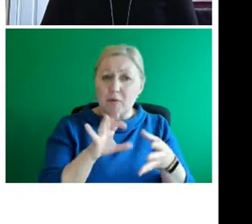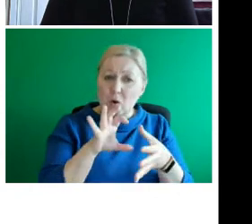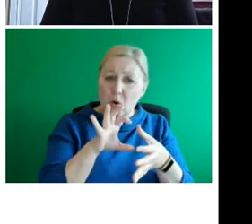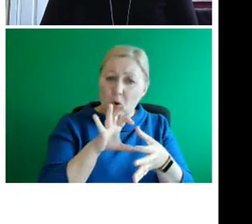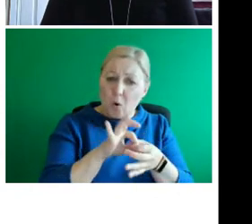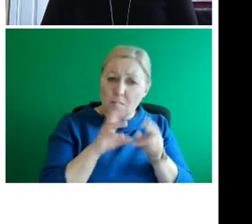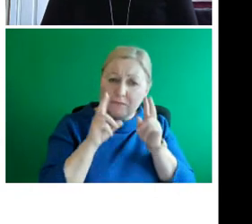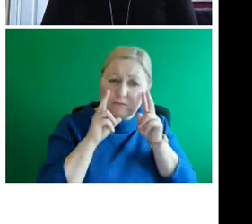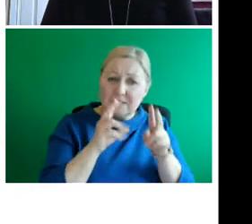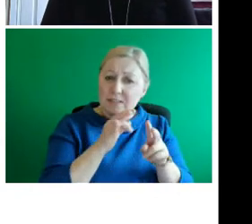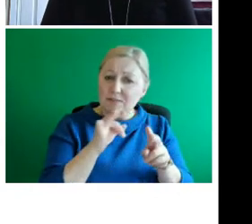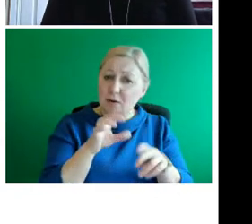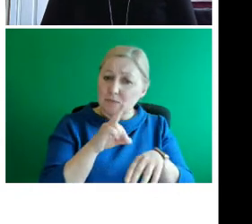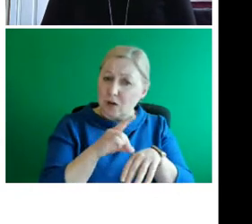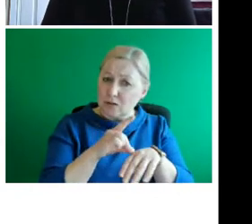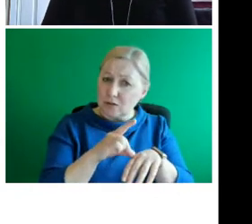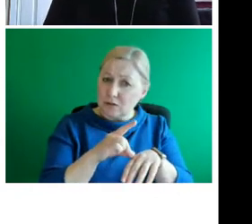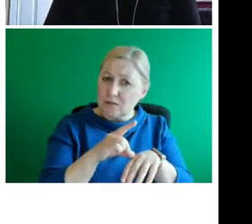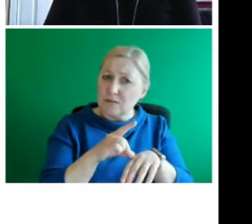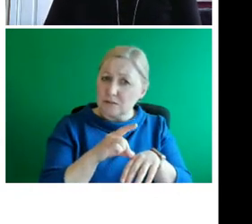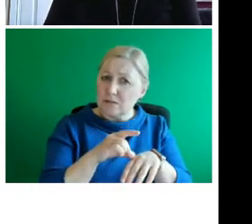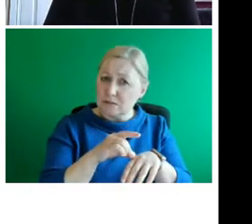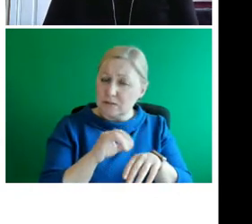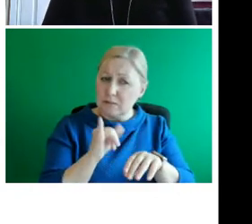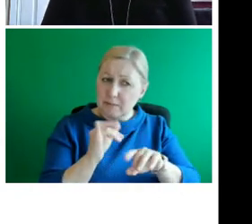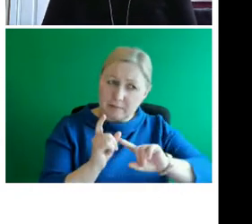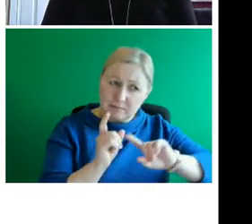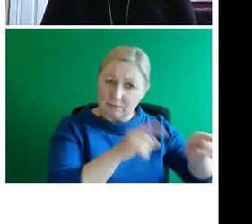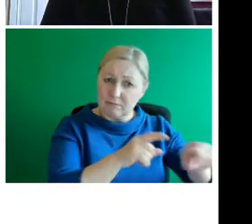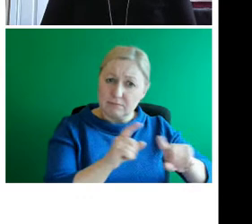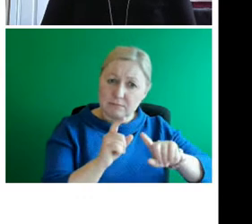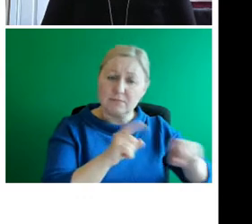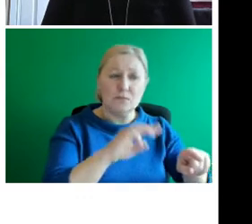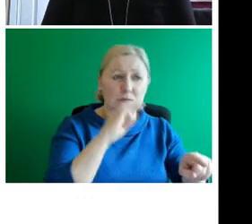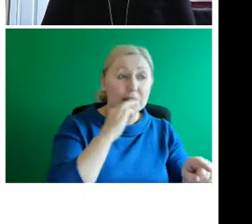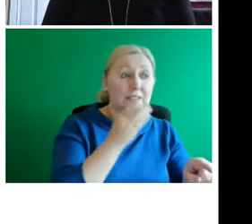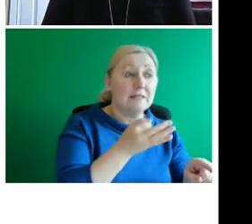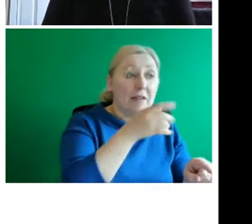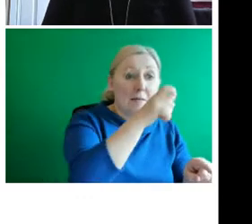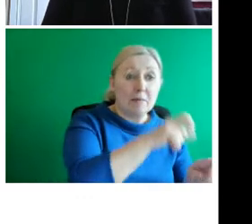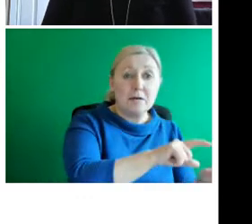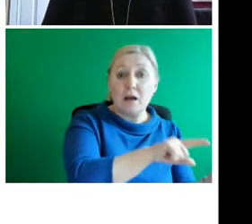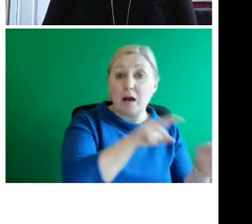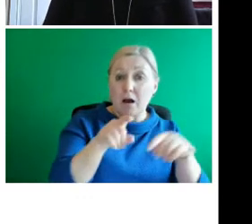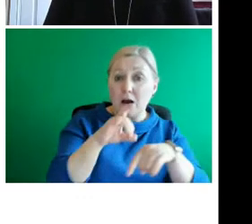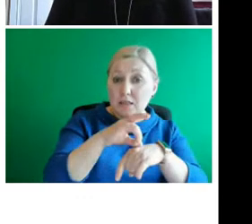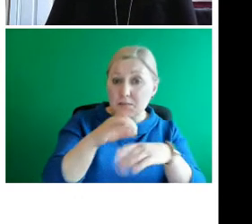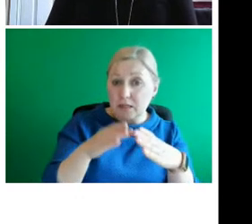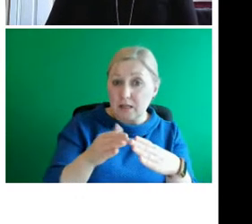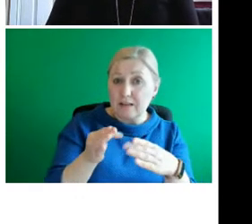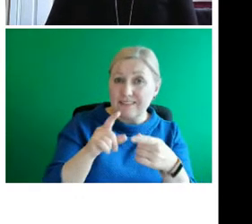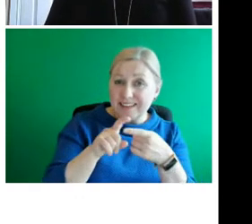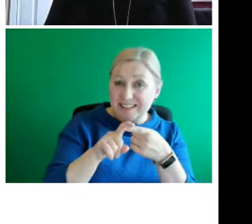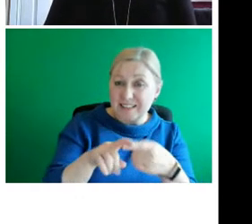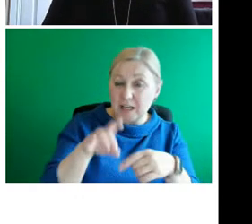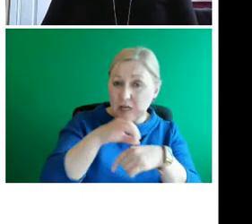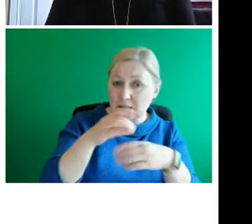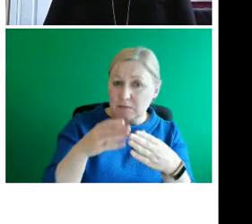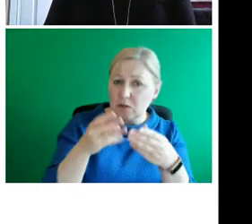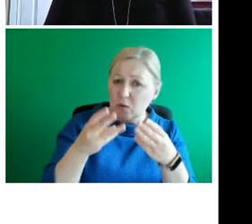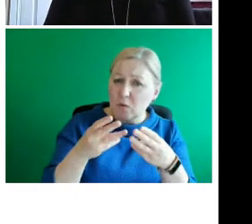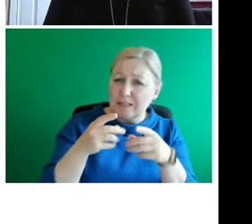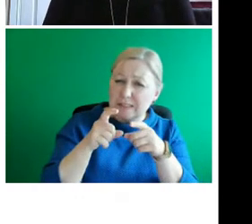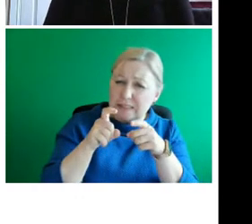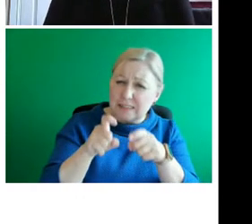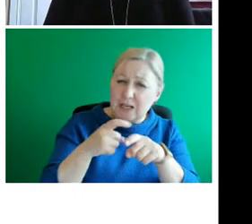to keep inpatient admissions as infrequent and as short as possible to empower the person. So then how does